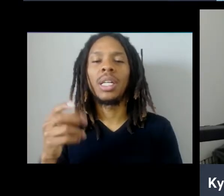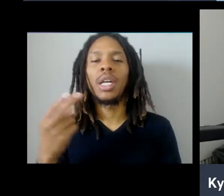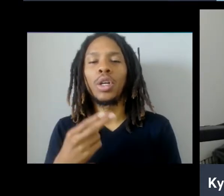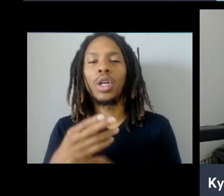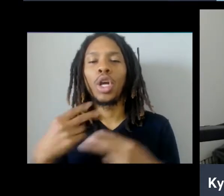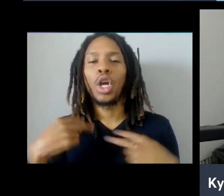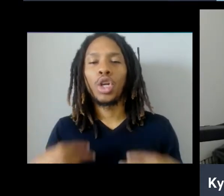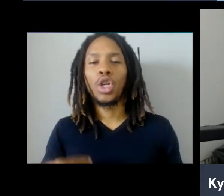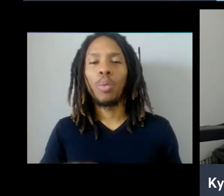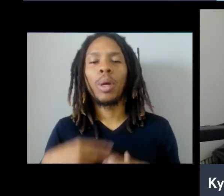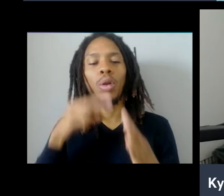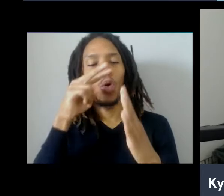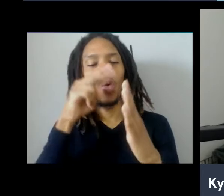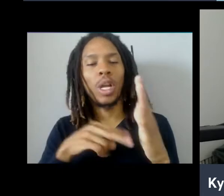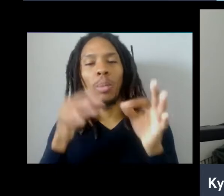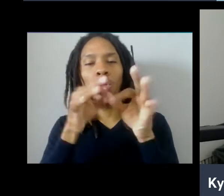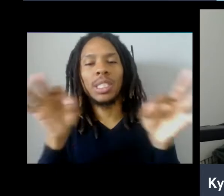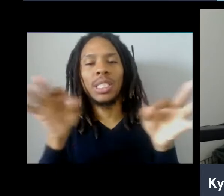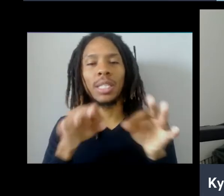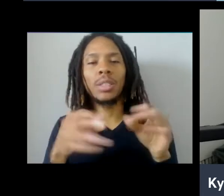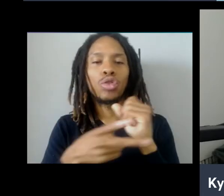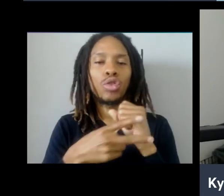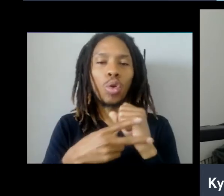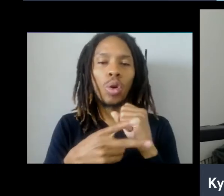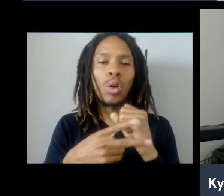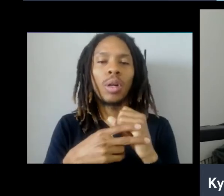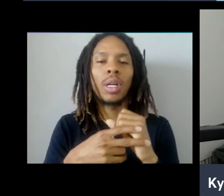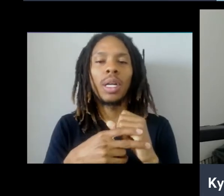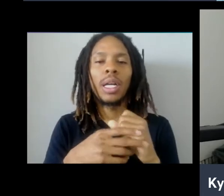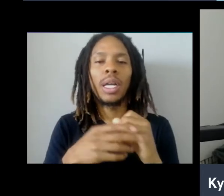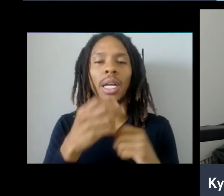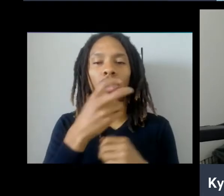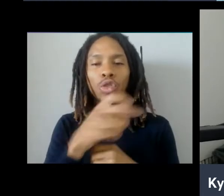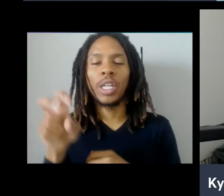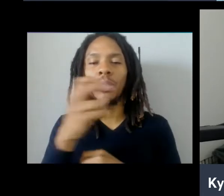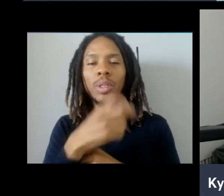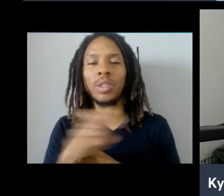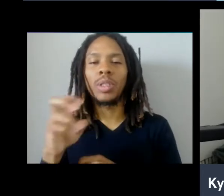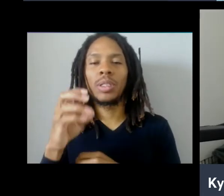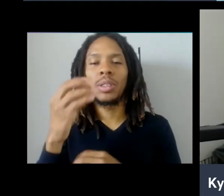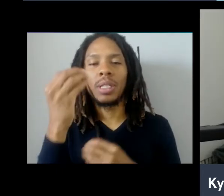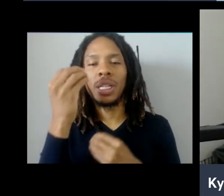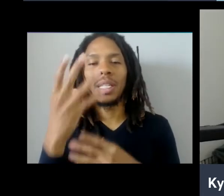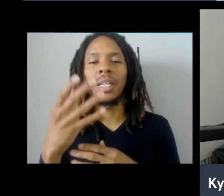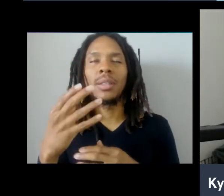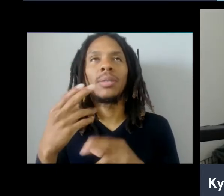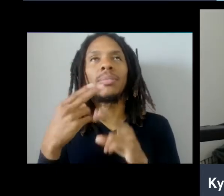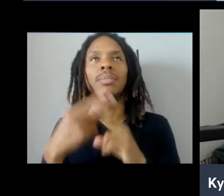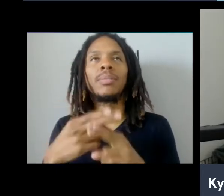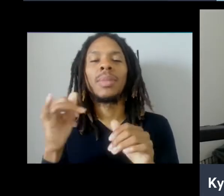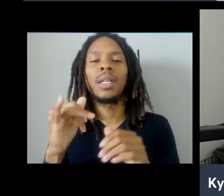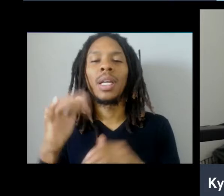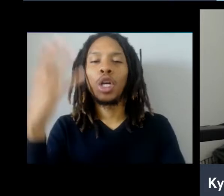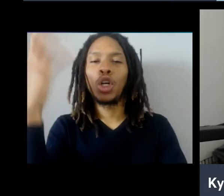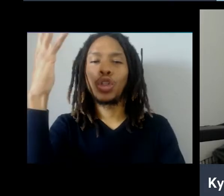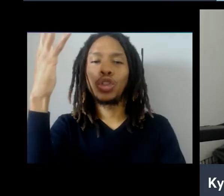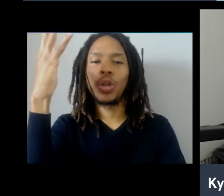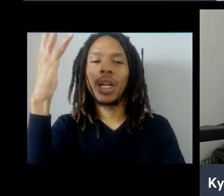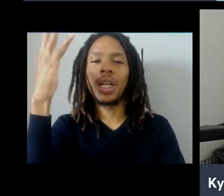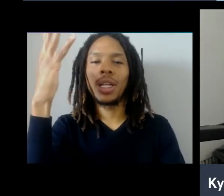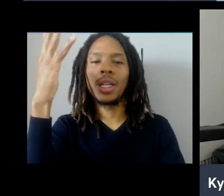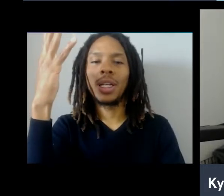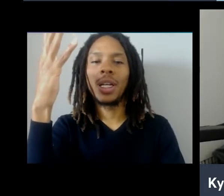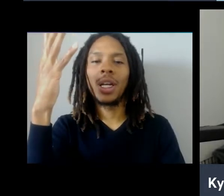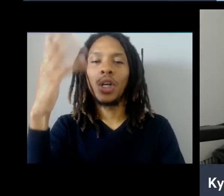text to store and transmit data essentially. So think of it like a tree-like structure where you can store